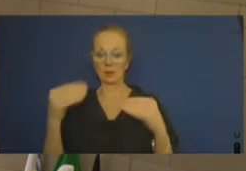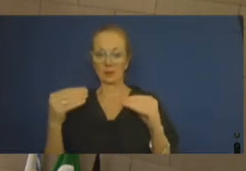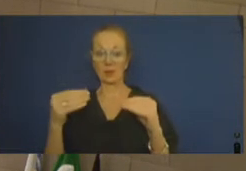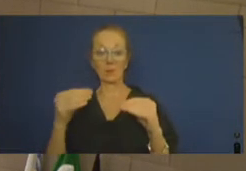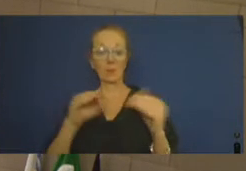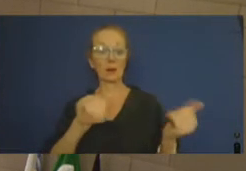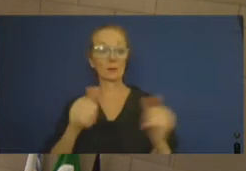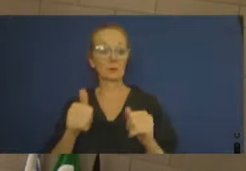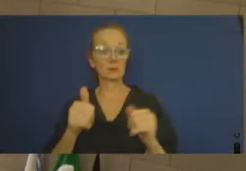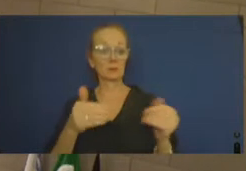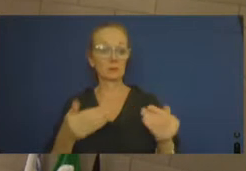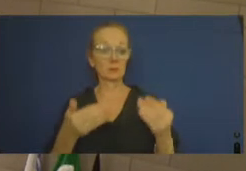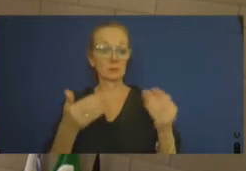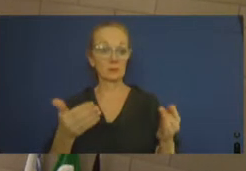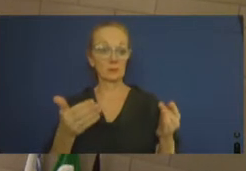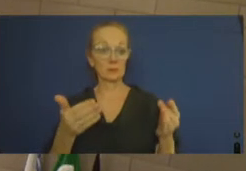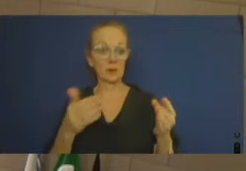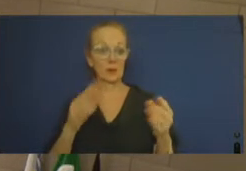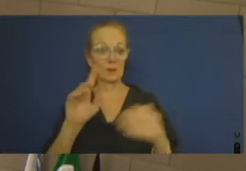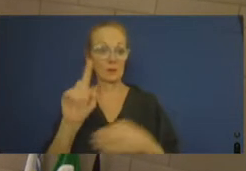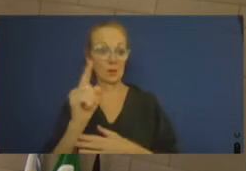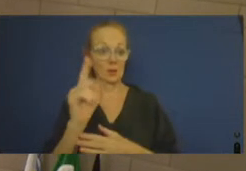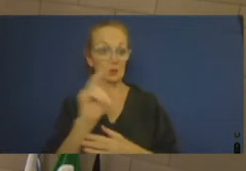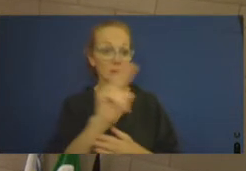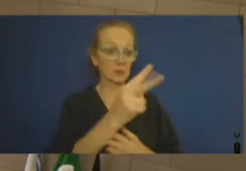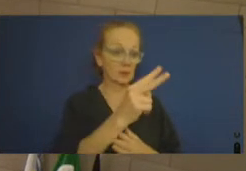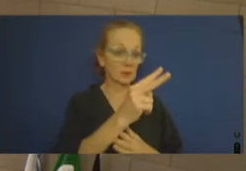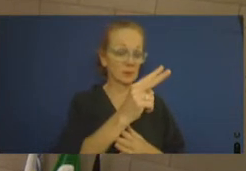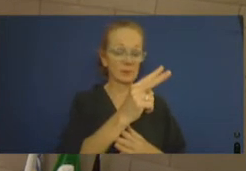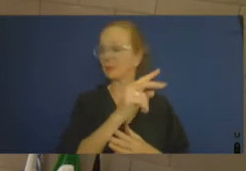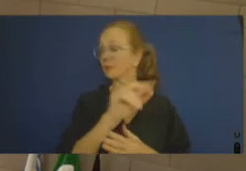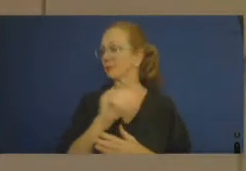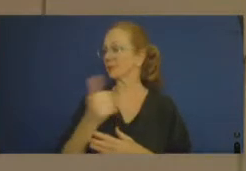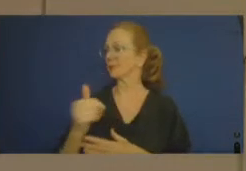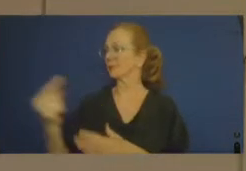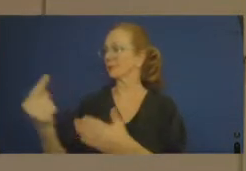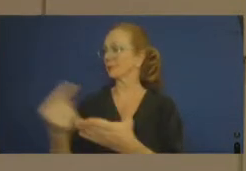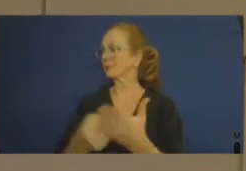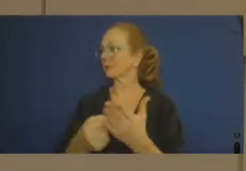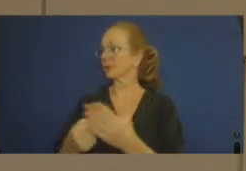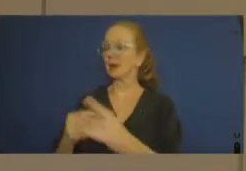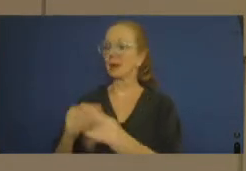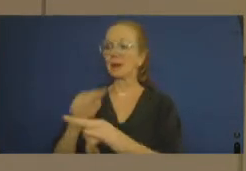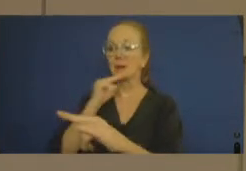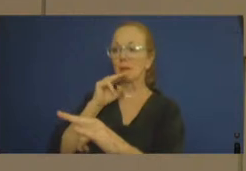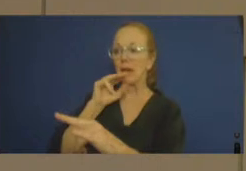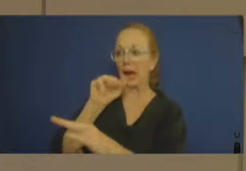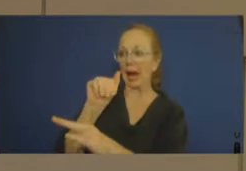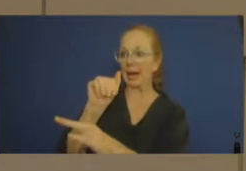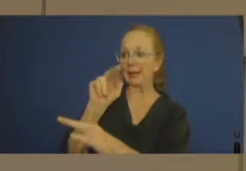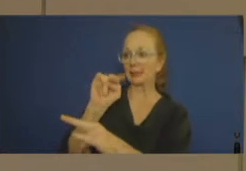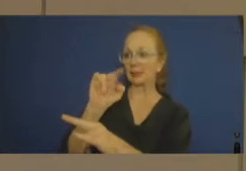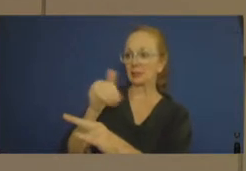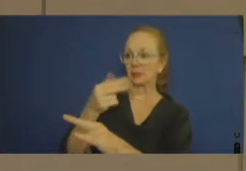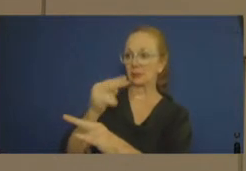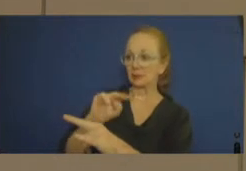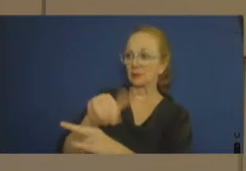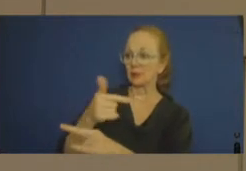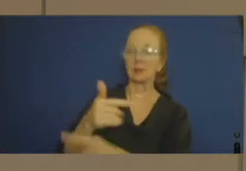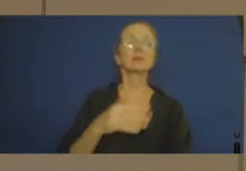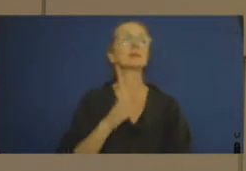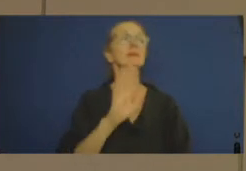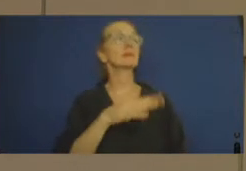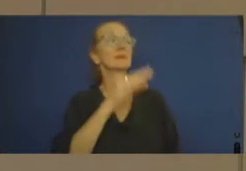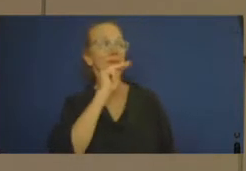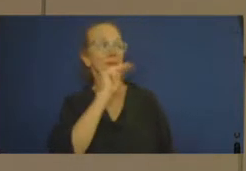So moved. We have a motion and a second. Is there any discussion? Ms. Anderson. Thank you, Madam Mayor. If I could just add some